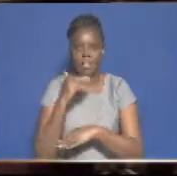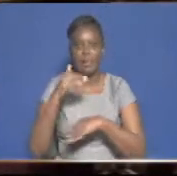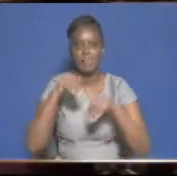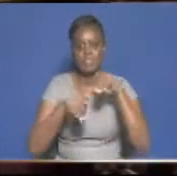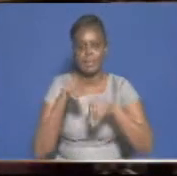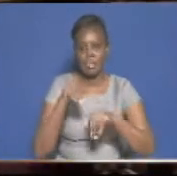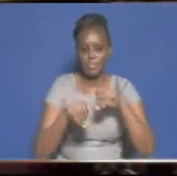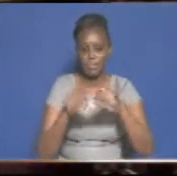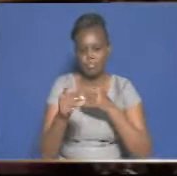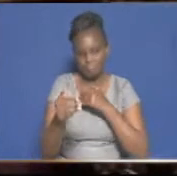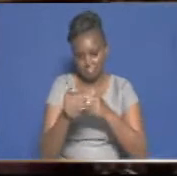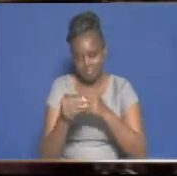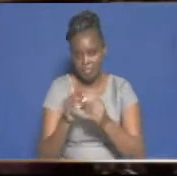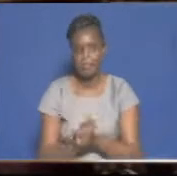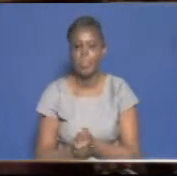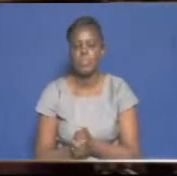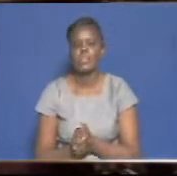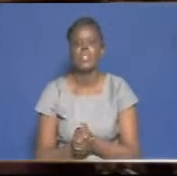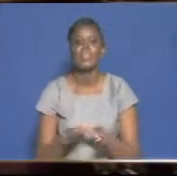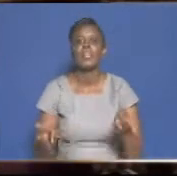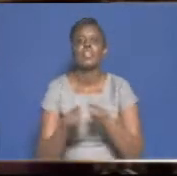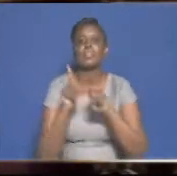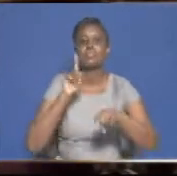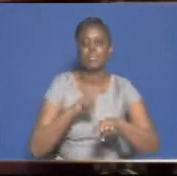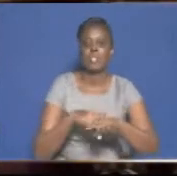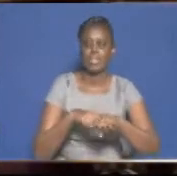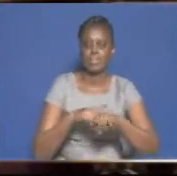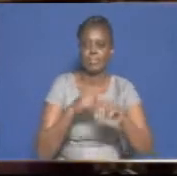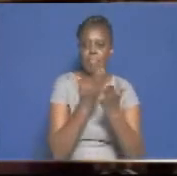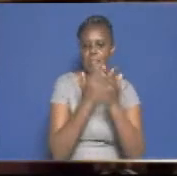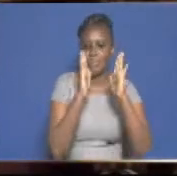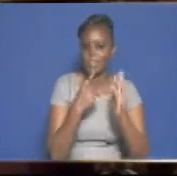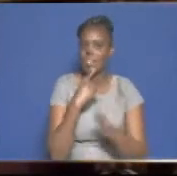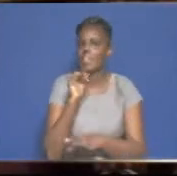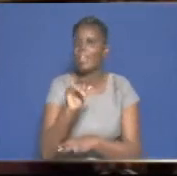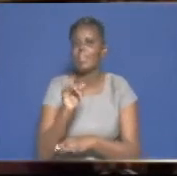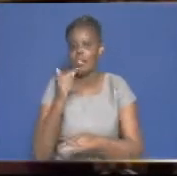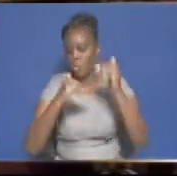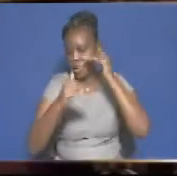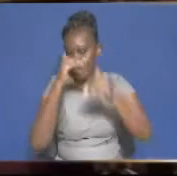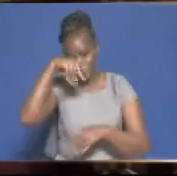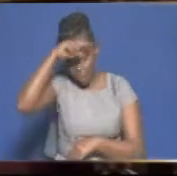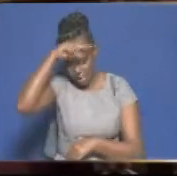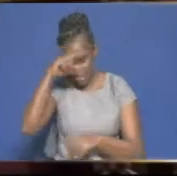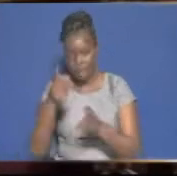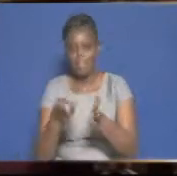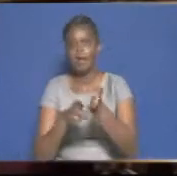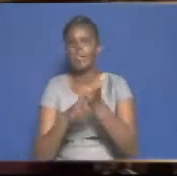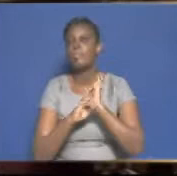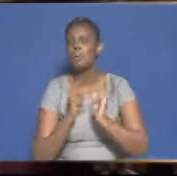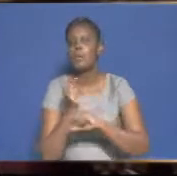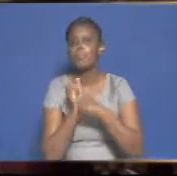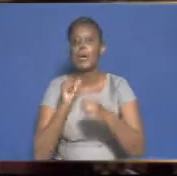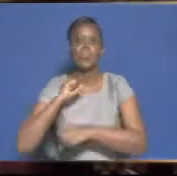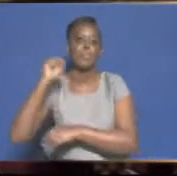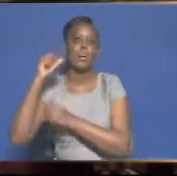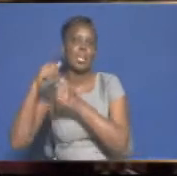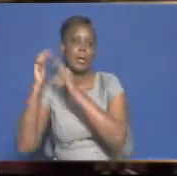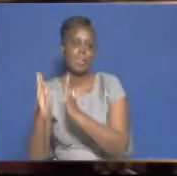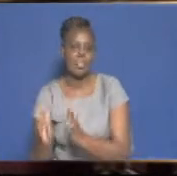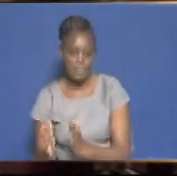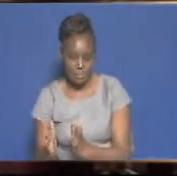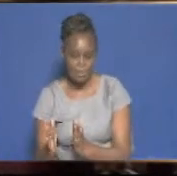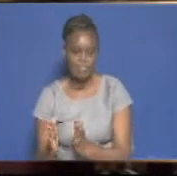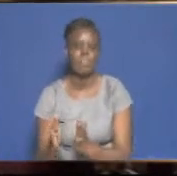elections. In addition, the petitioners claim that the university degree requirement will make political leadership